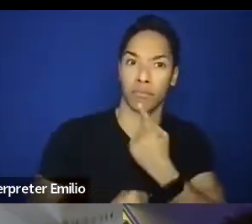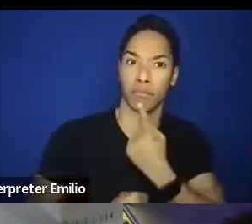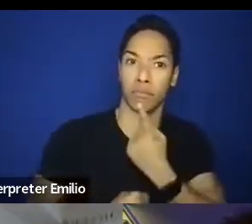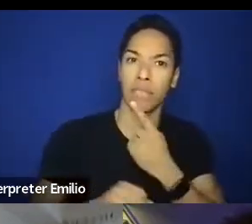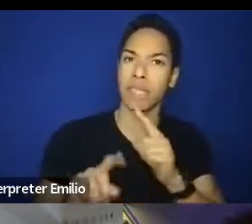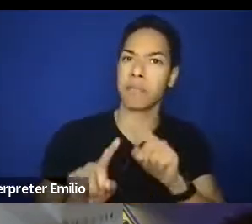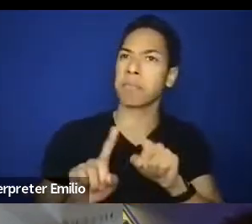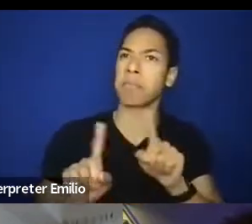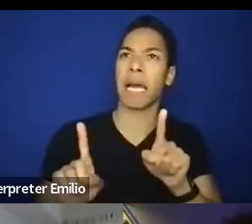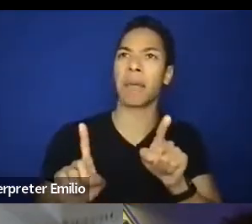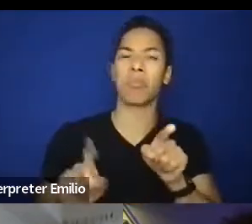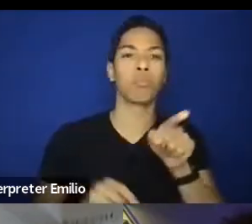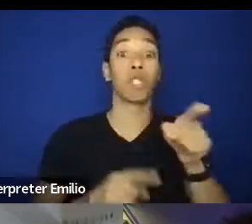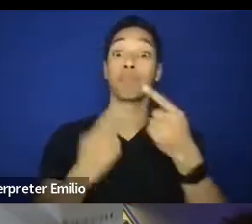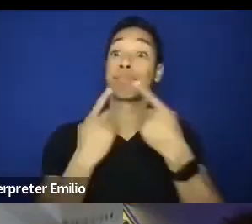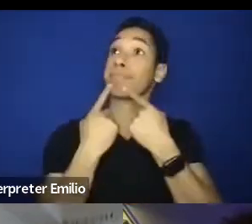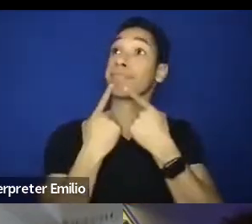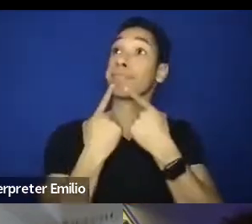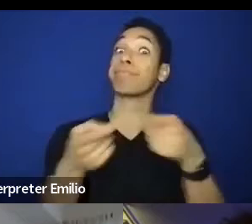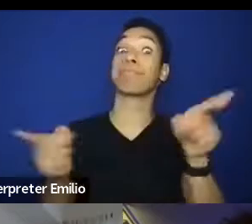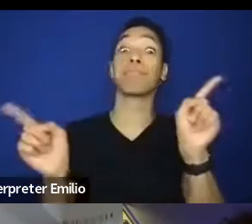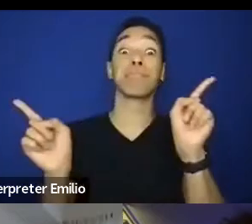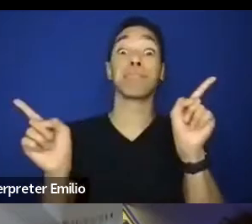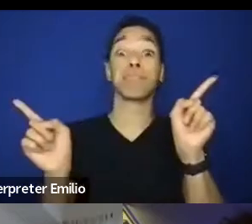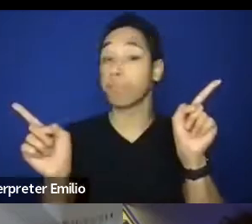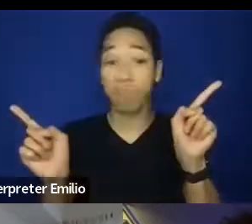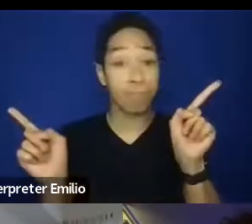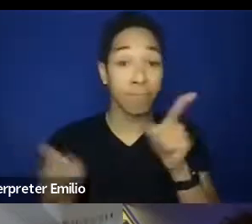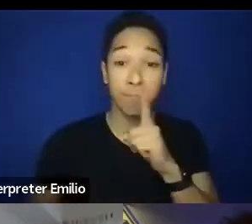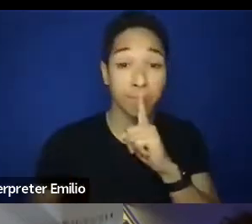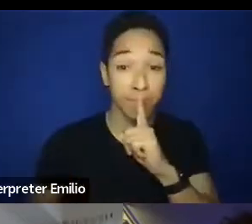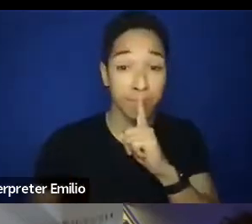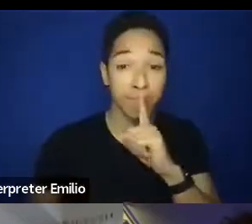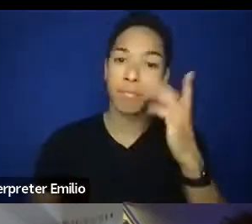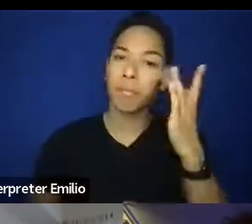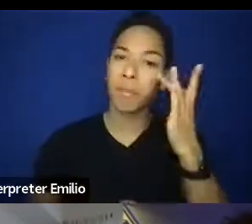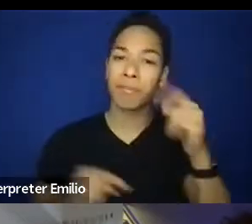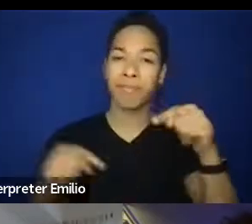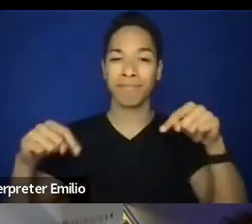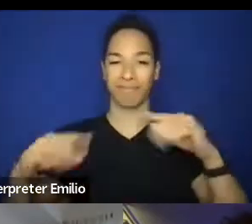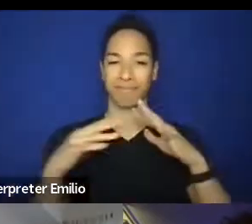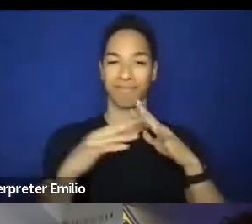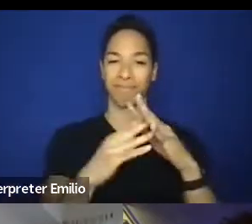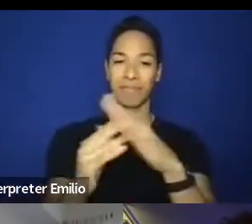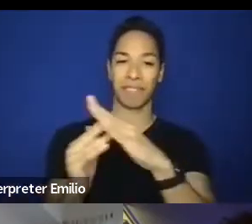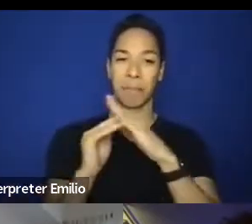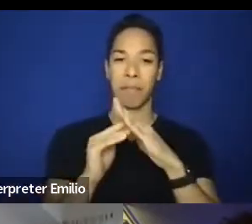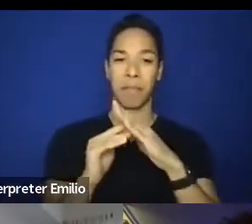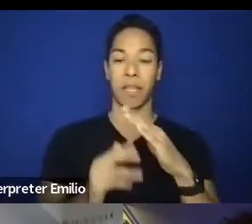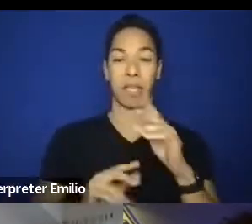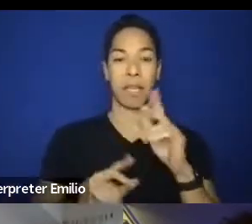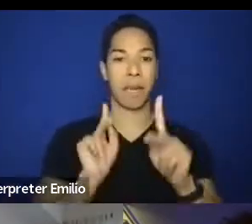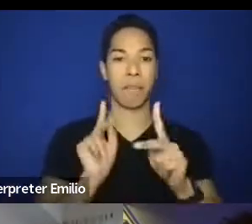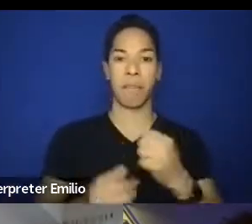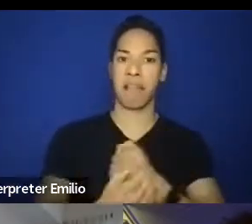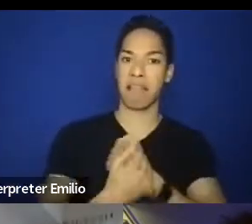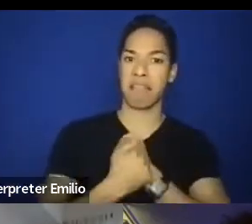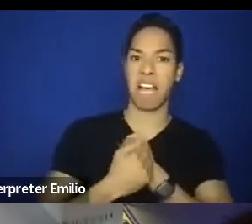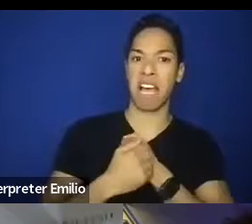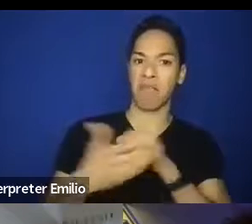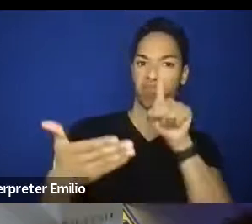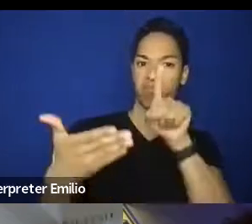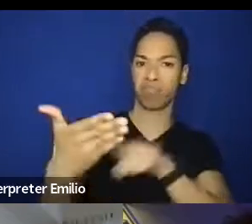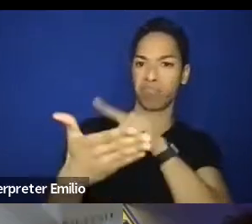doesn't say it out loud because in America, like, people love to be the judge, jury, and executioner about